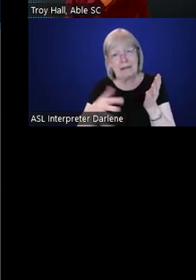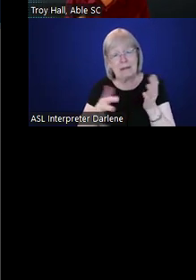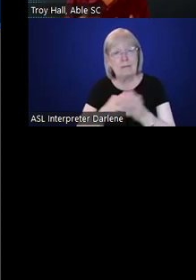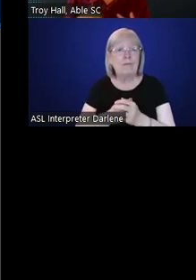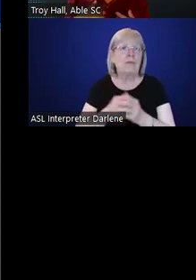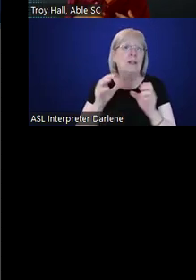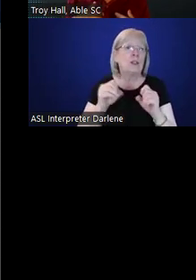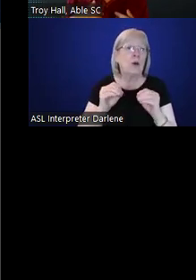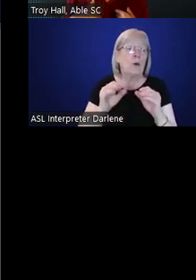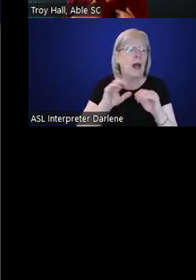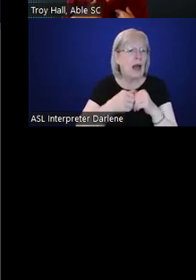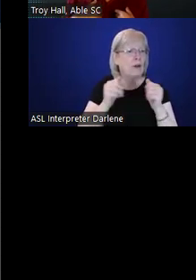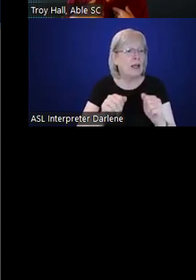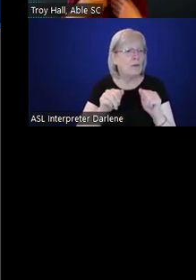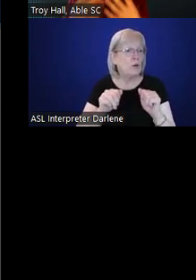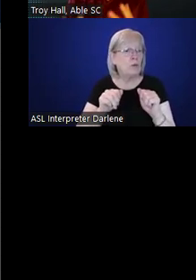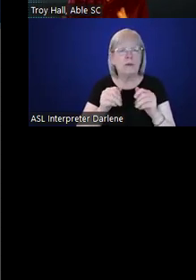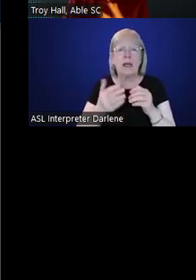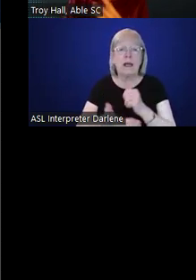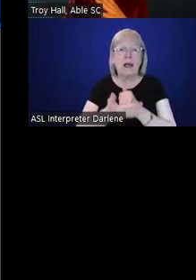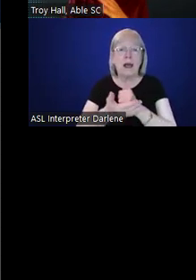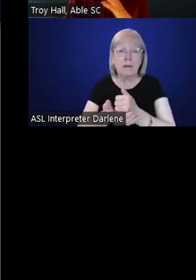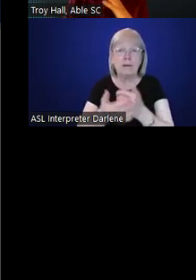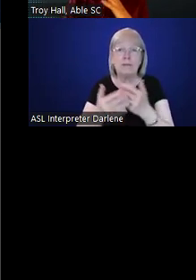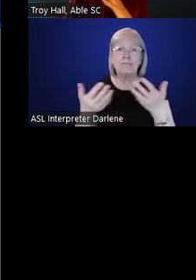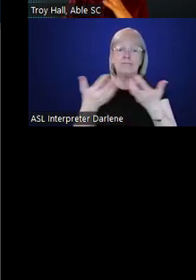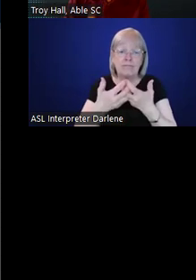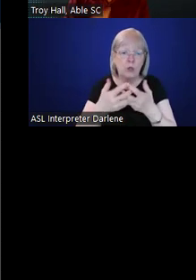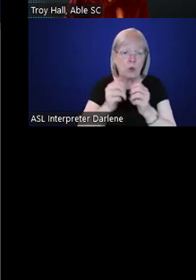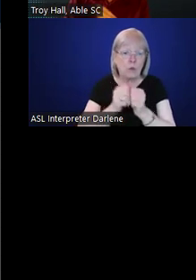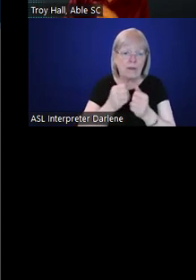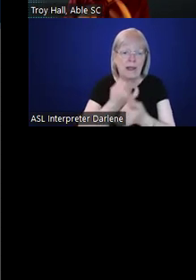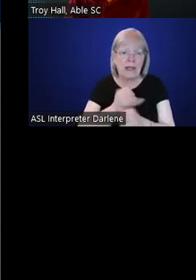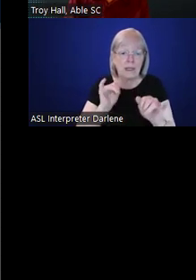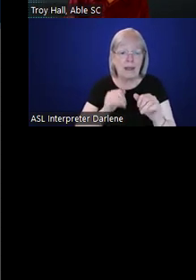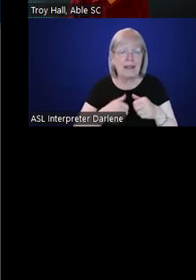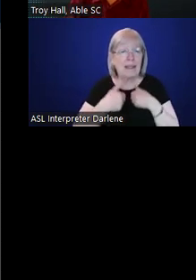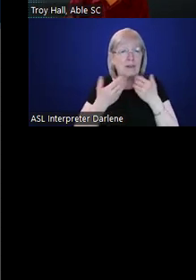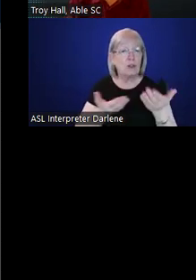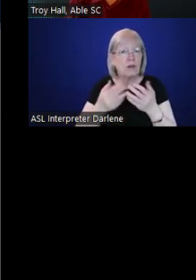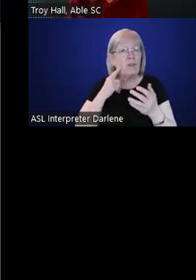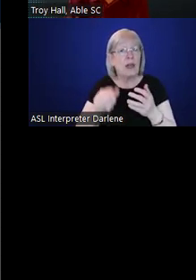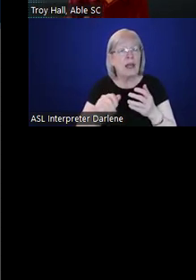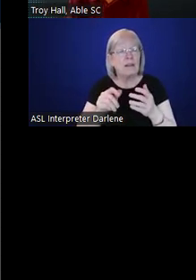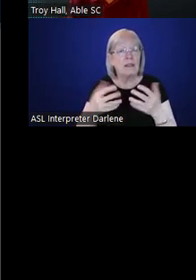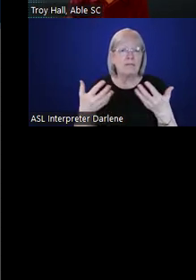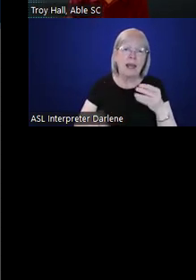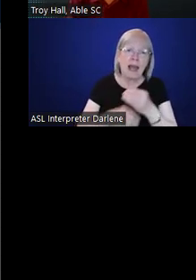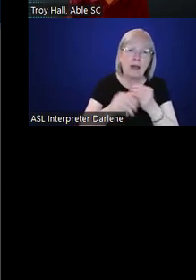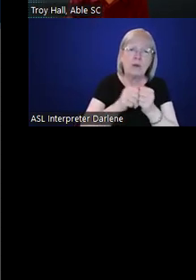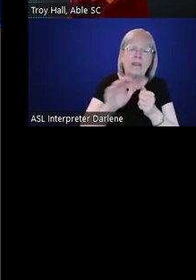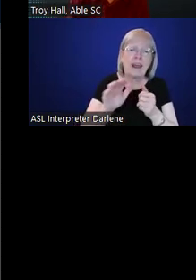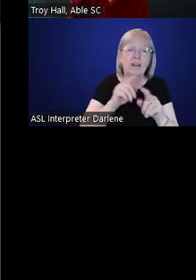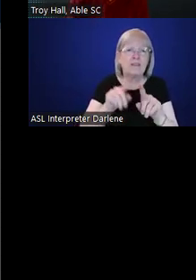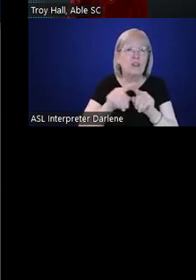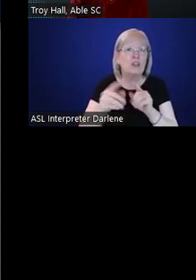services? If you are a Center for Independent Living, how can you complement the transition services that are already happening at your school with respect to